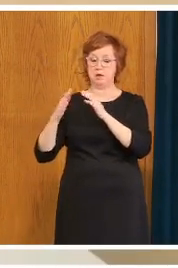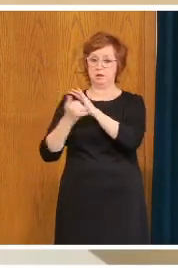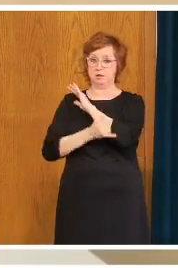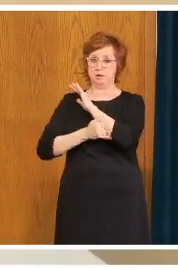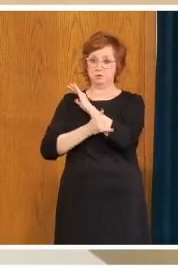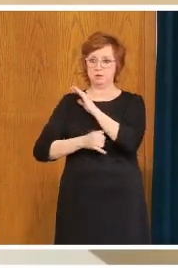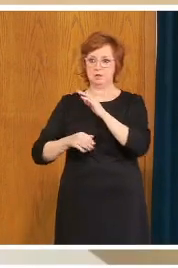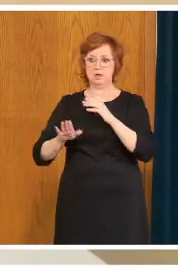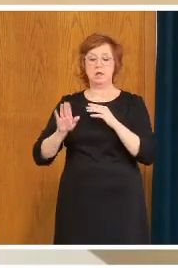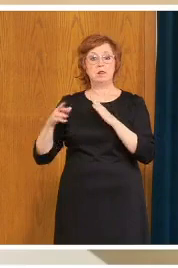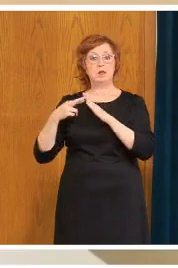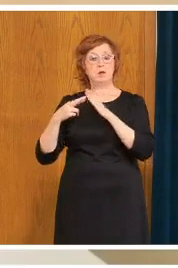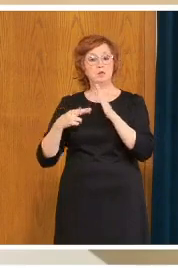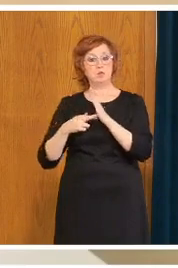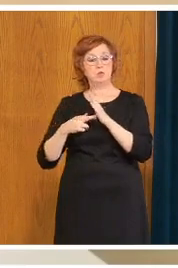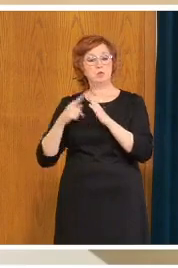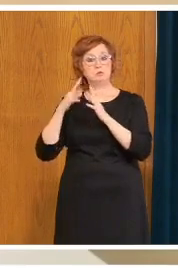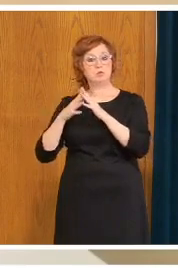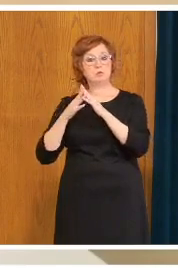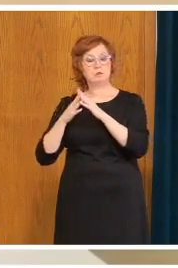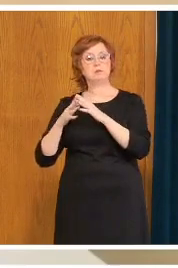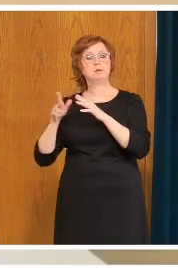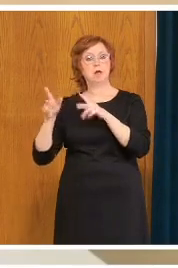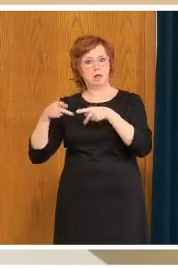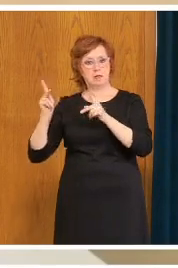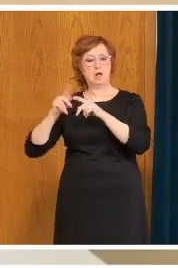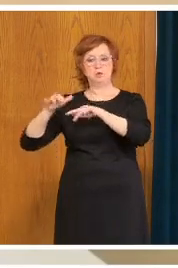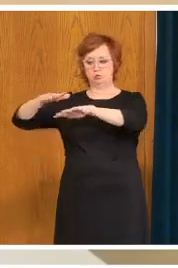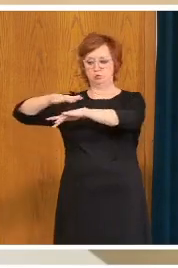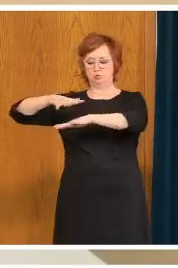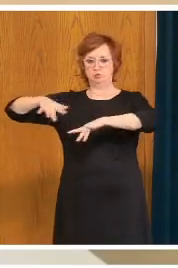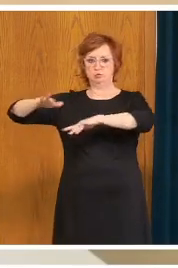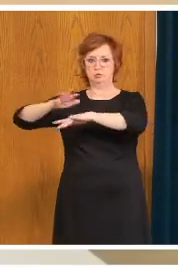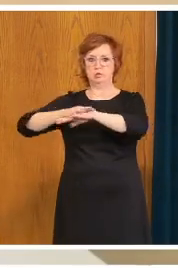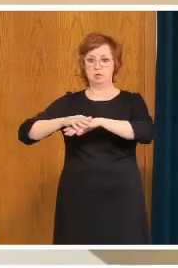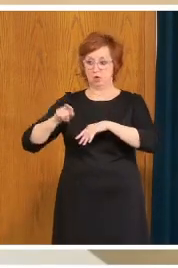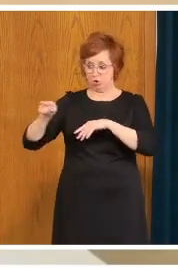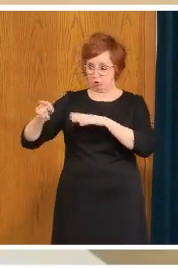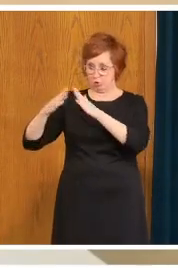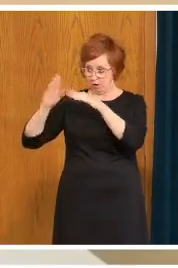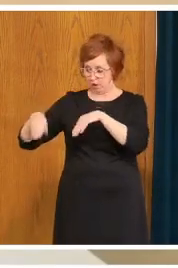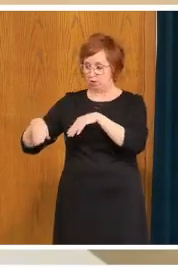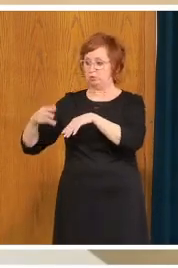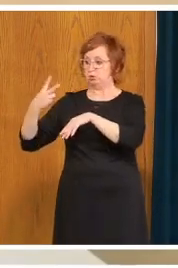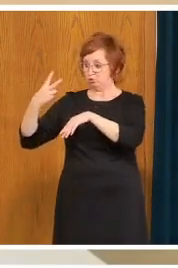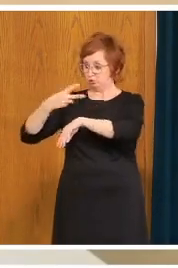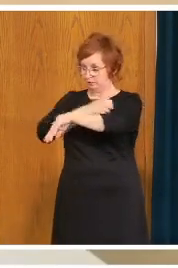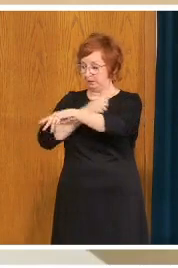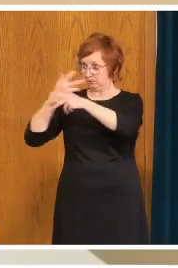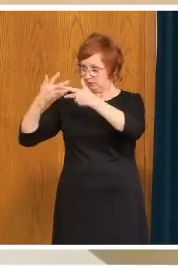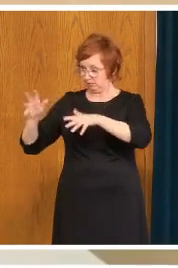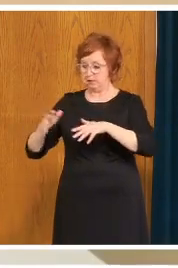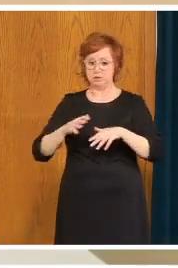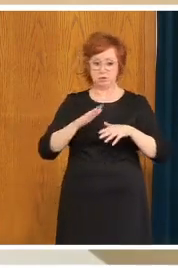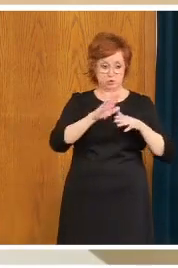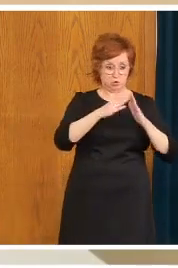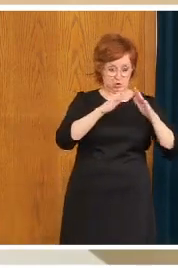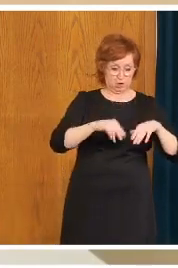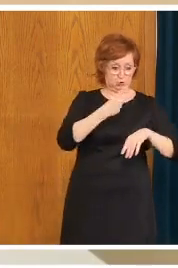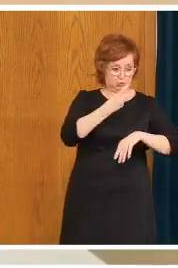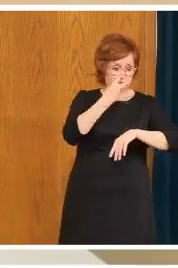Their guidelines now allow for more visitation among vaccinated households, fully vaccinated with 2 doses. In Canada,